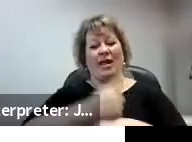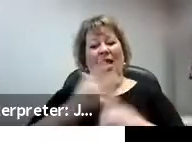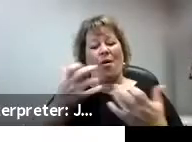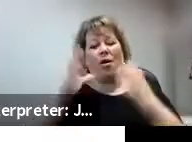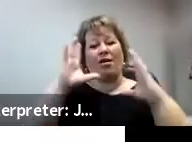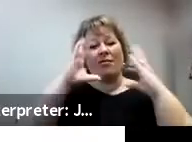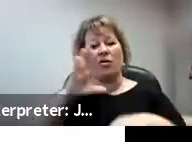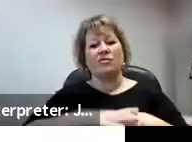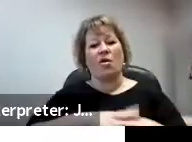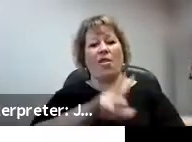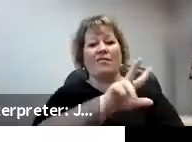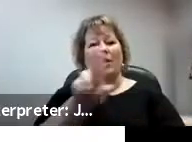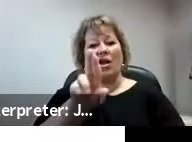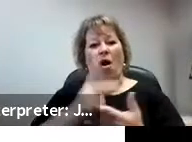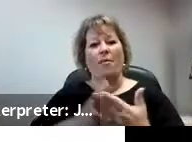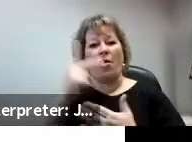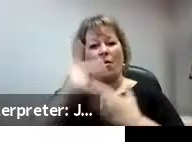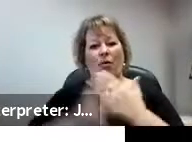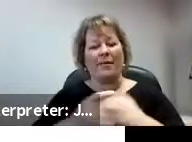Rehabilitation Program.